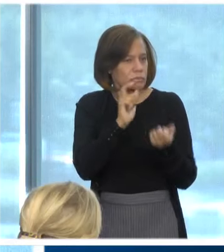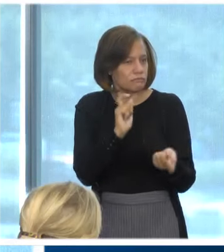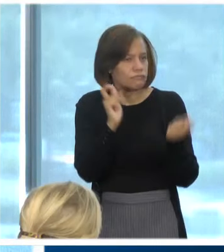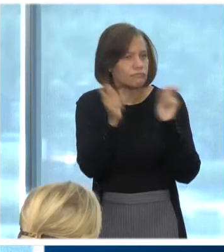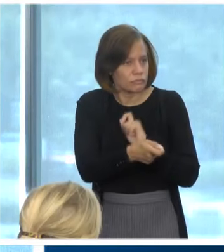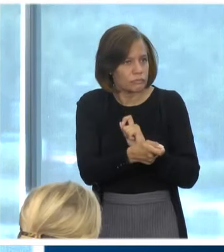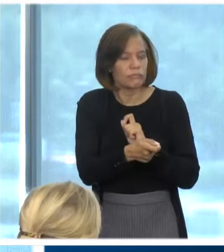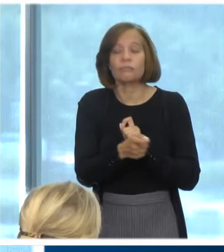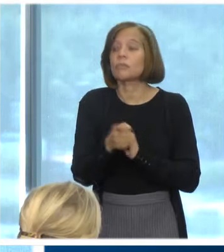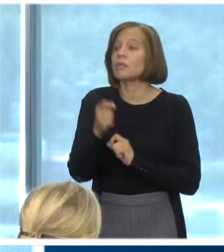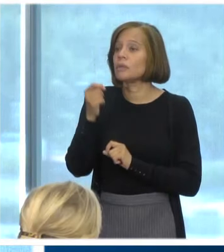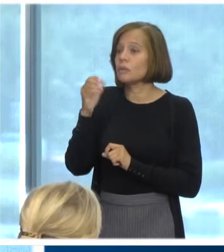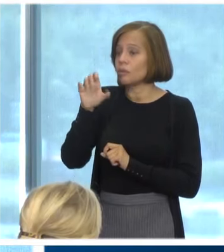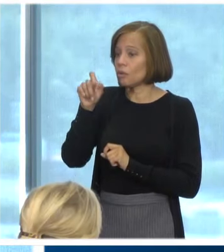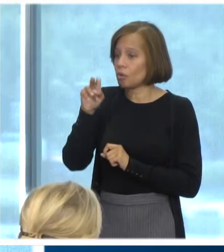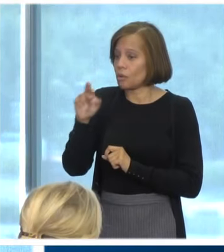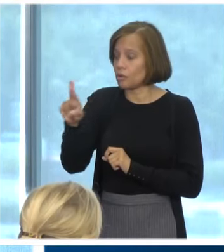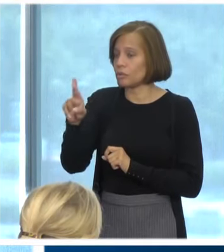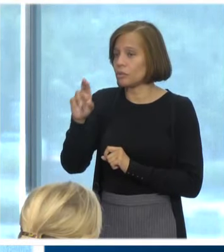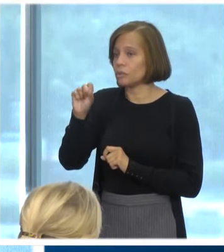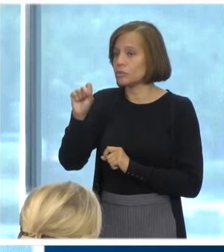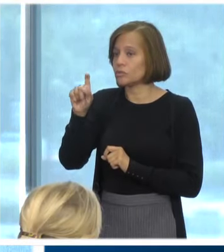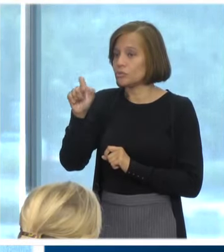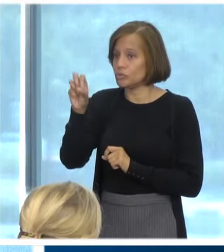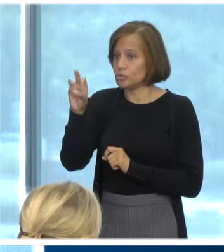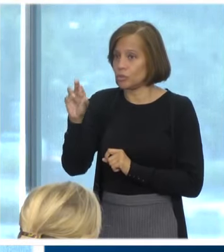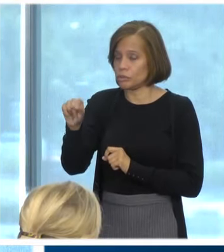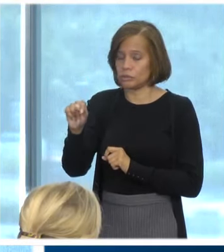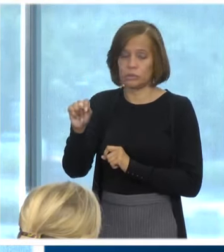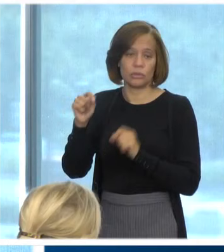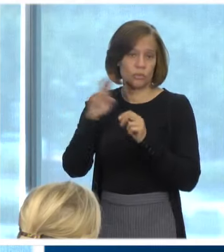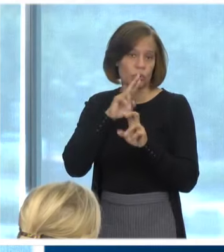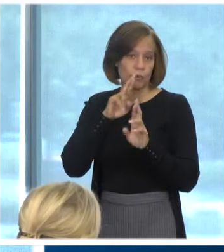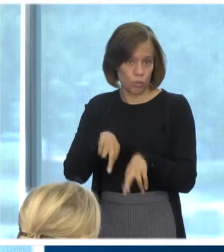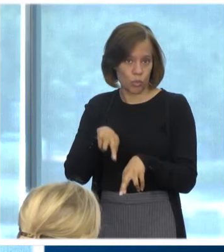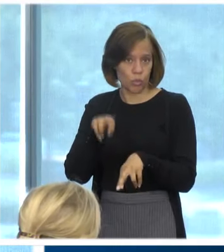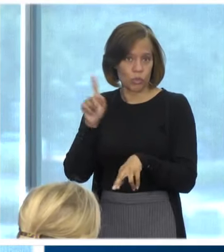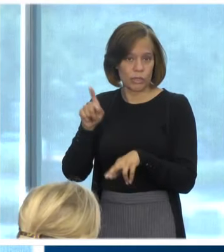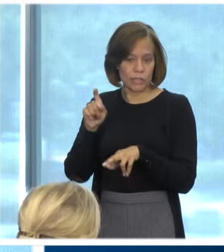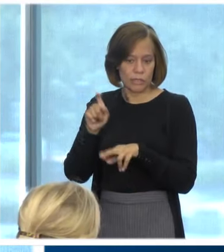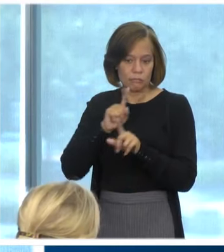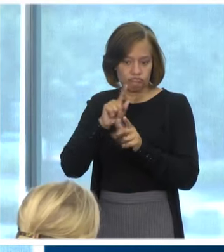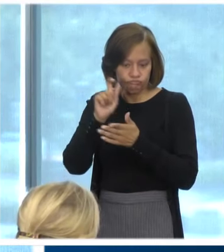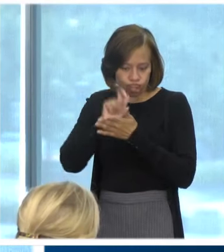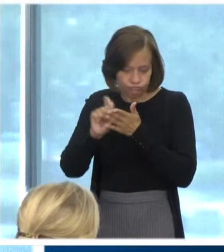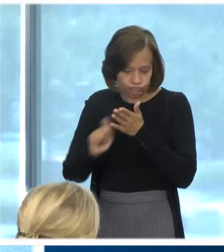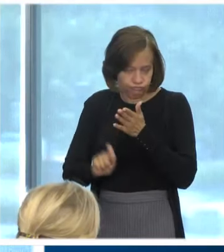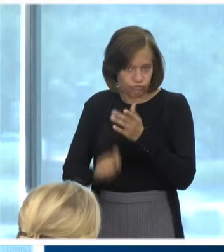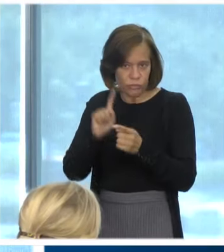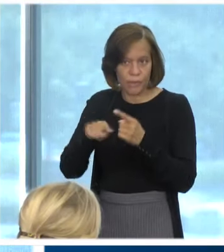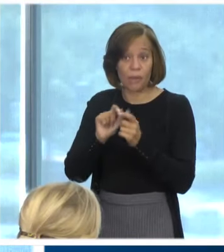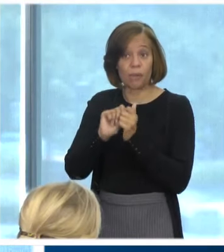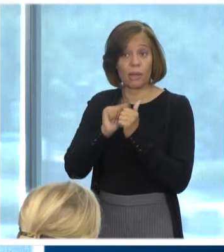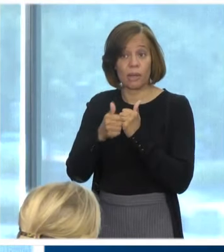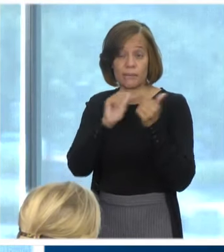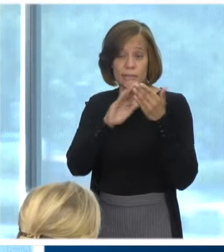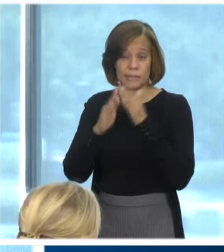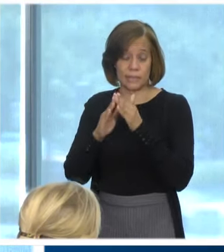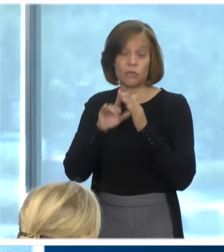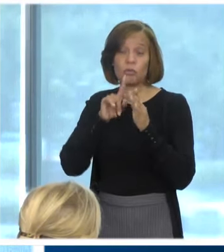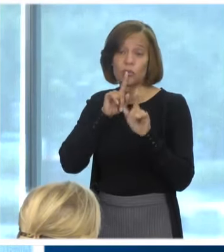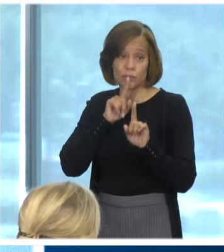Carter Stewart high-level report on how the city as a whole responded to protests. As the chief just mentioned, he now meets